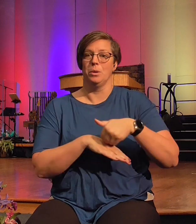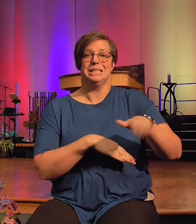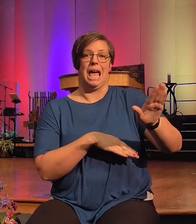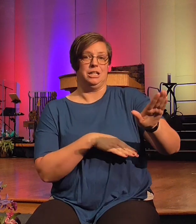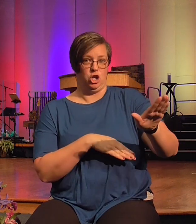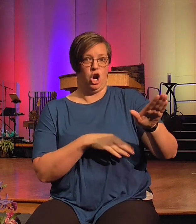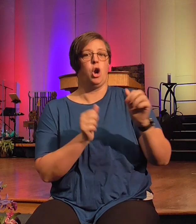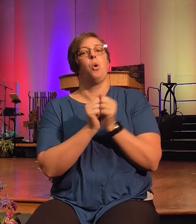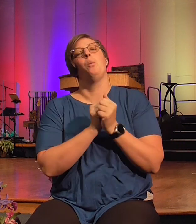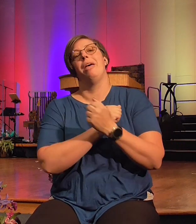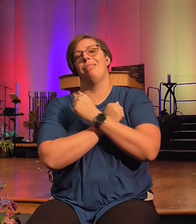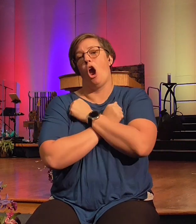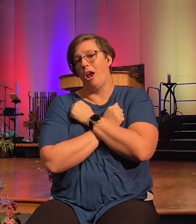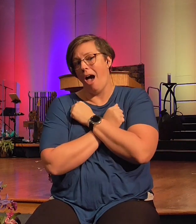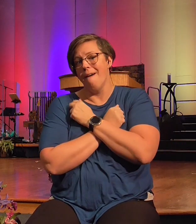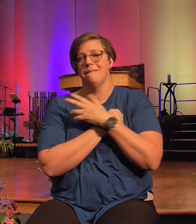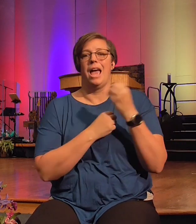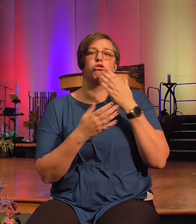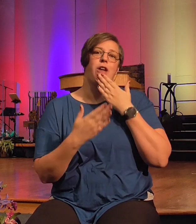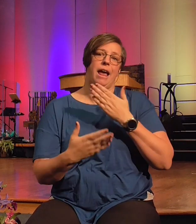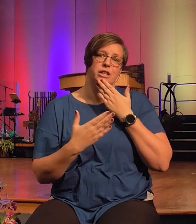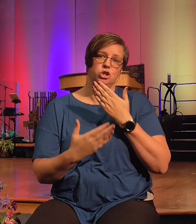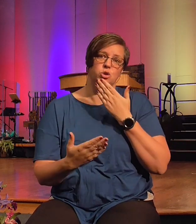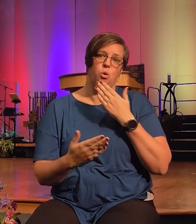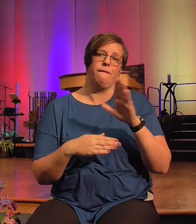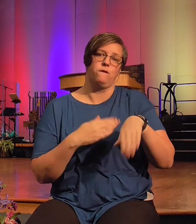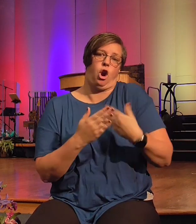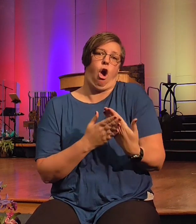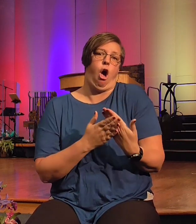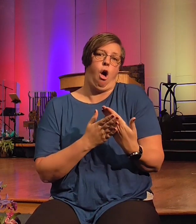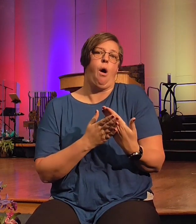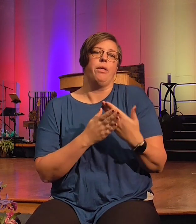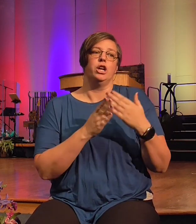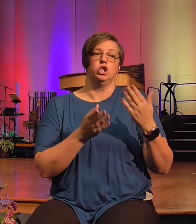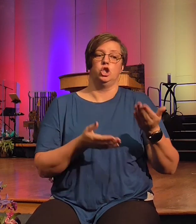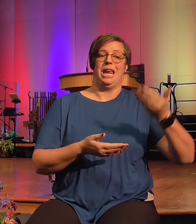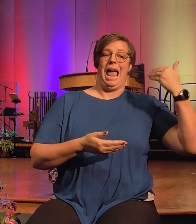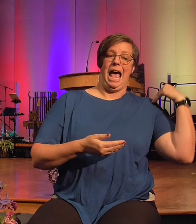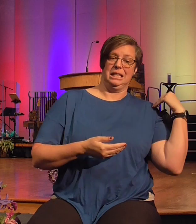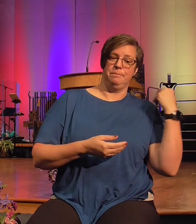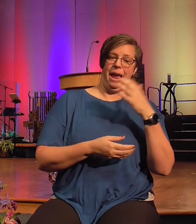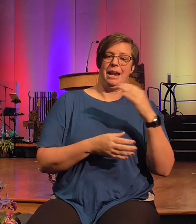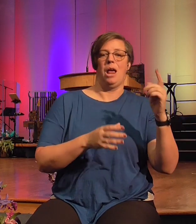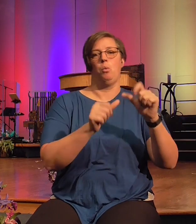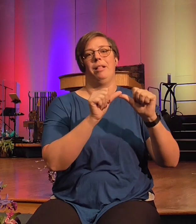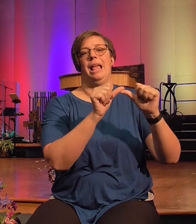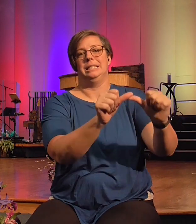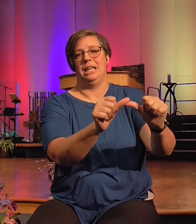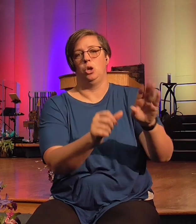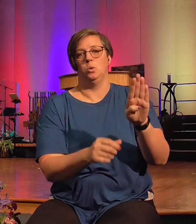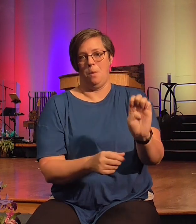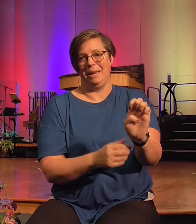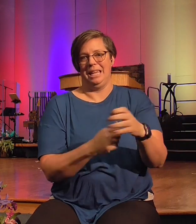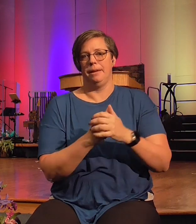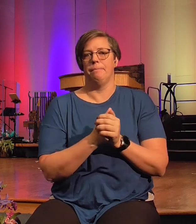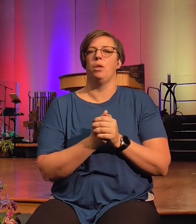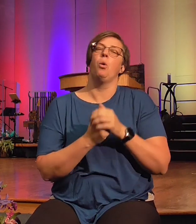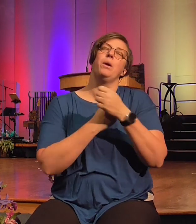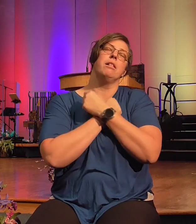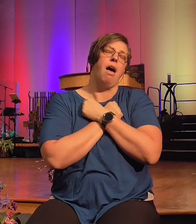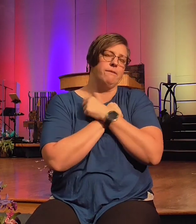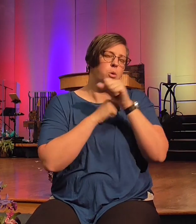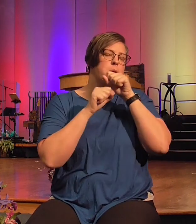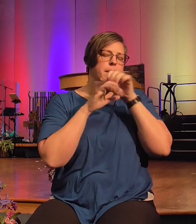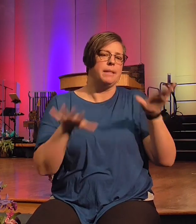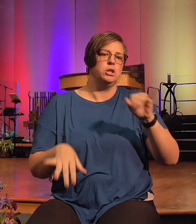with our love and our gratitude for all that she has been and all that she continues to be. We love you. We bless you, Jill